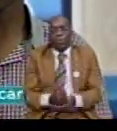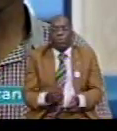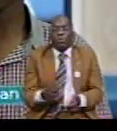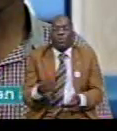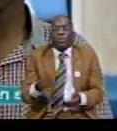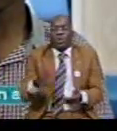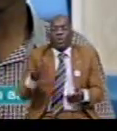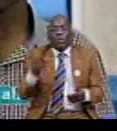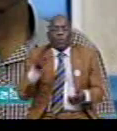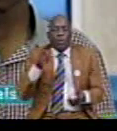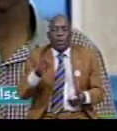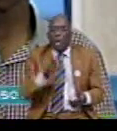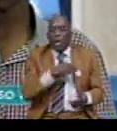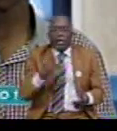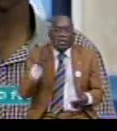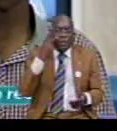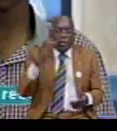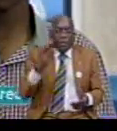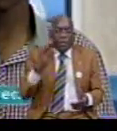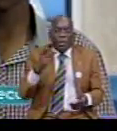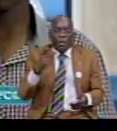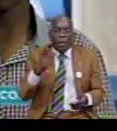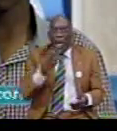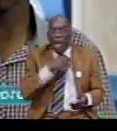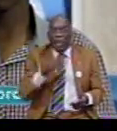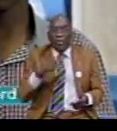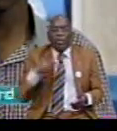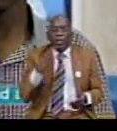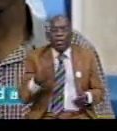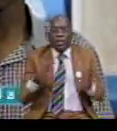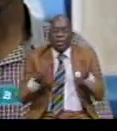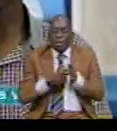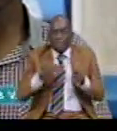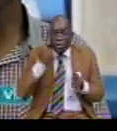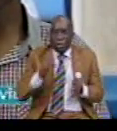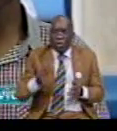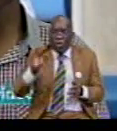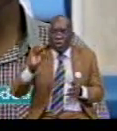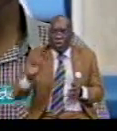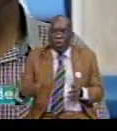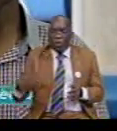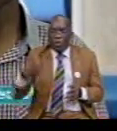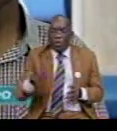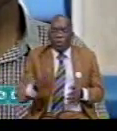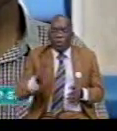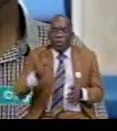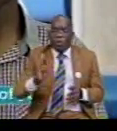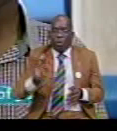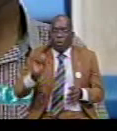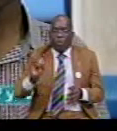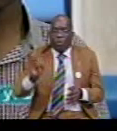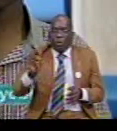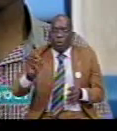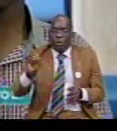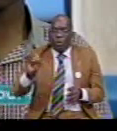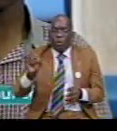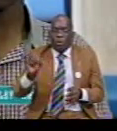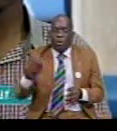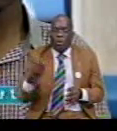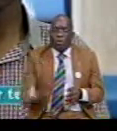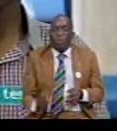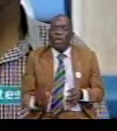check online. I said, this is Ogbomosho. And my son's boarding center is Ogbomosho. I said, God, your name is